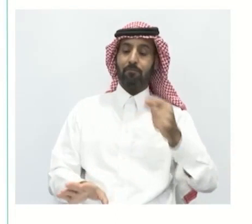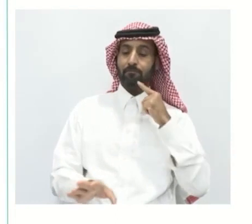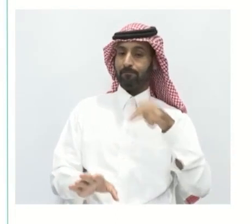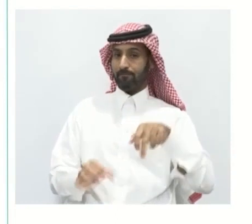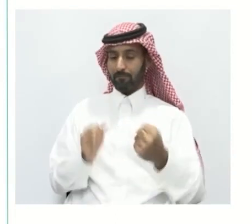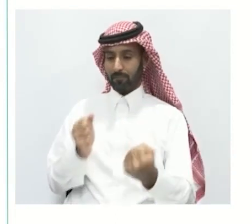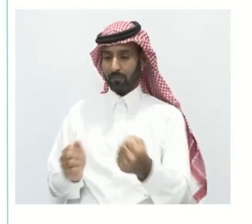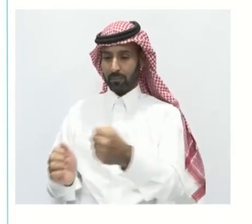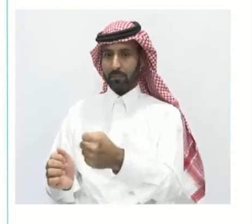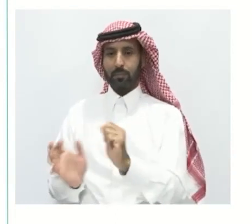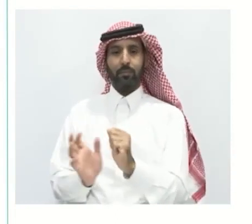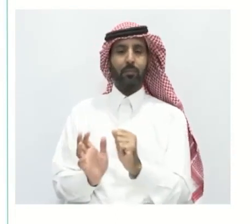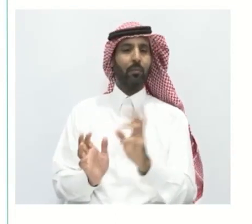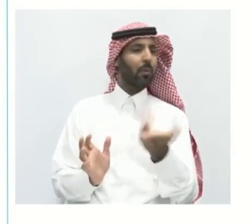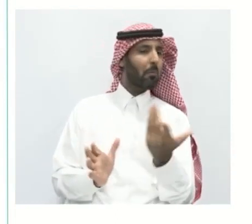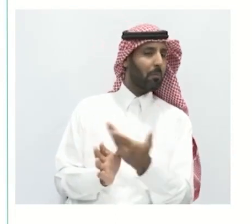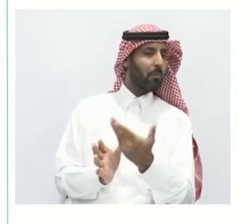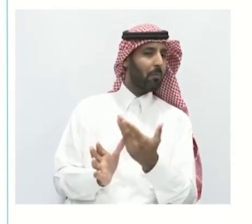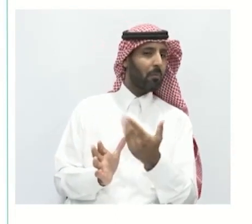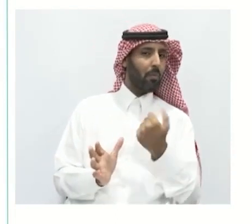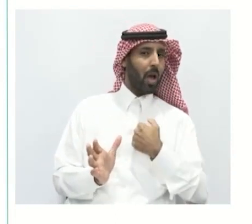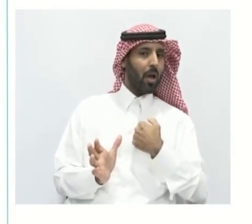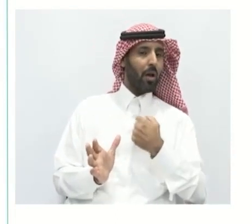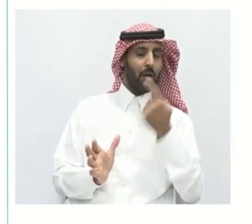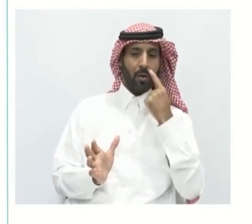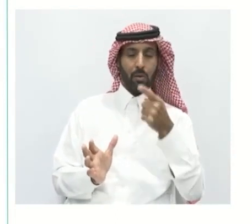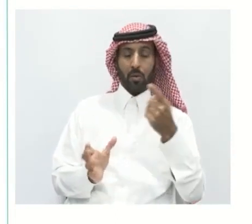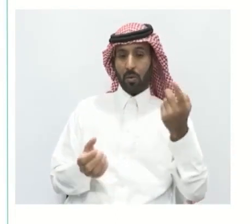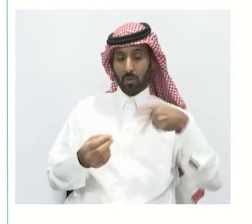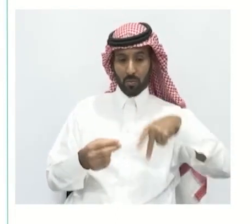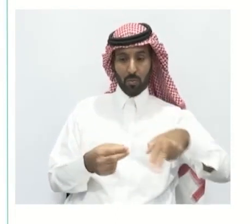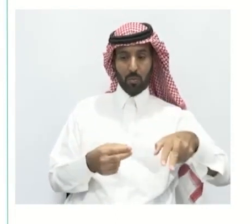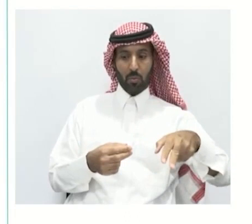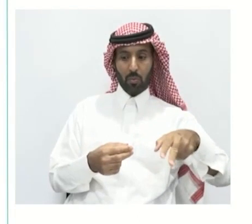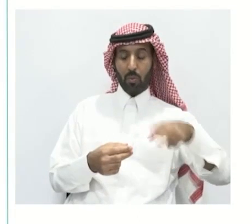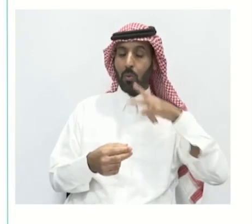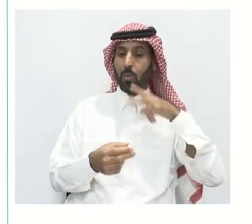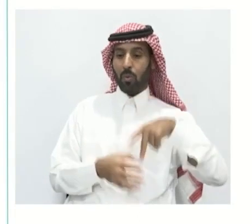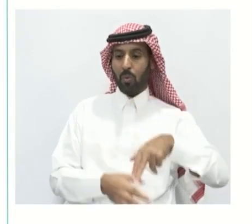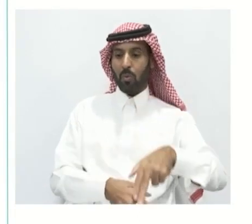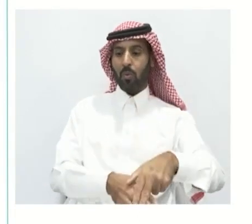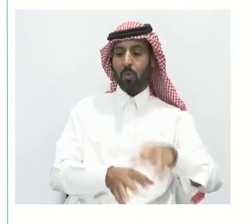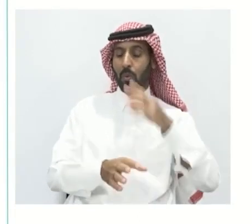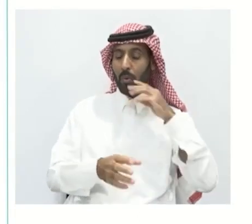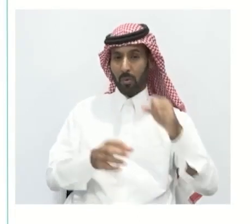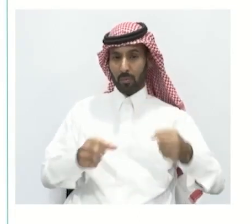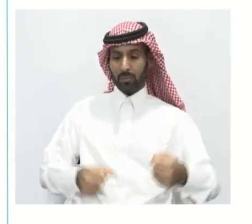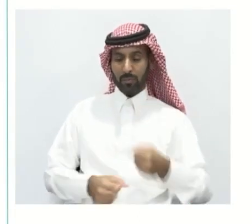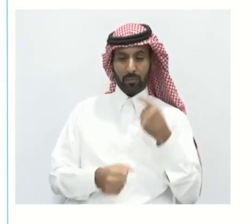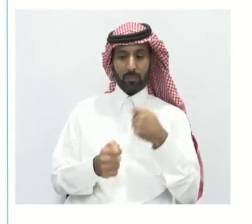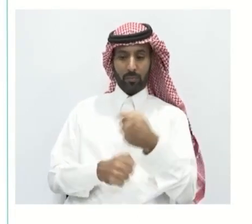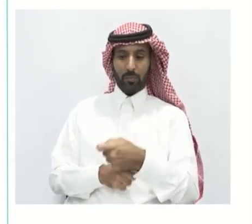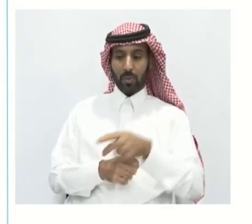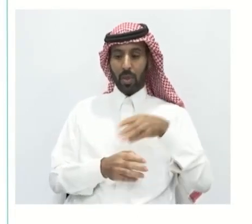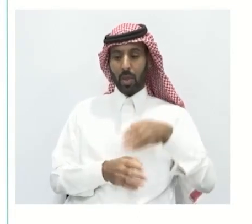was parking my car. But I and the verb go to the ski snow resort, store to buy a